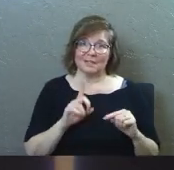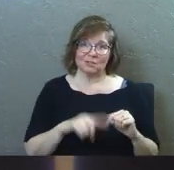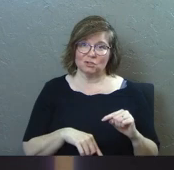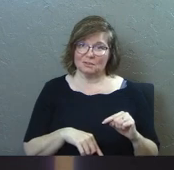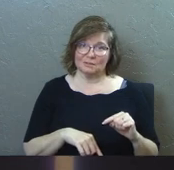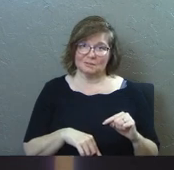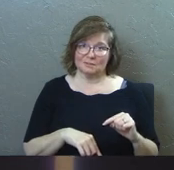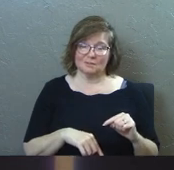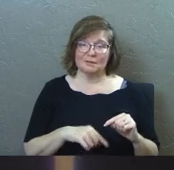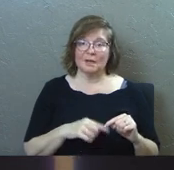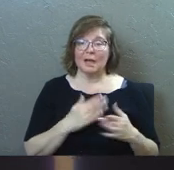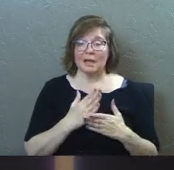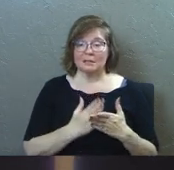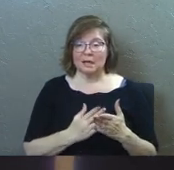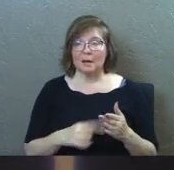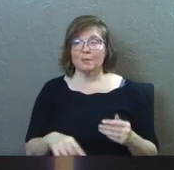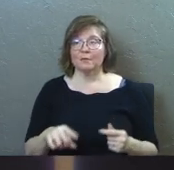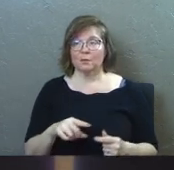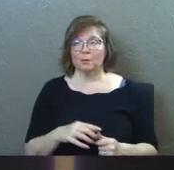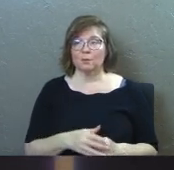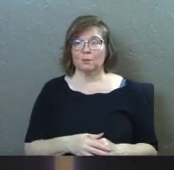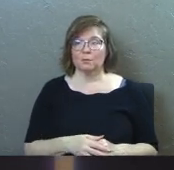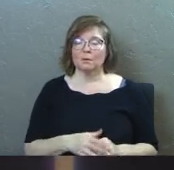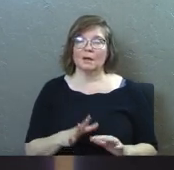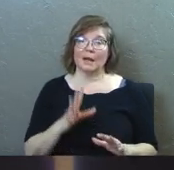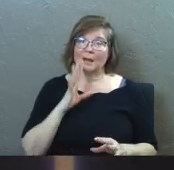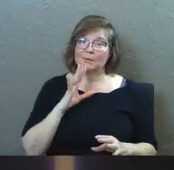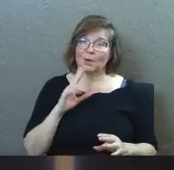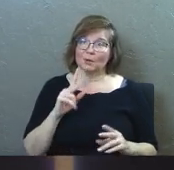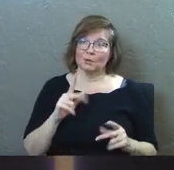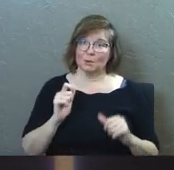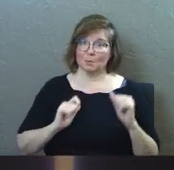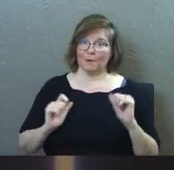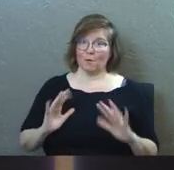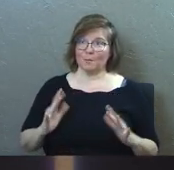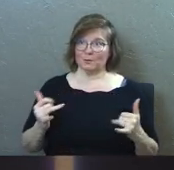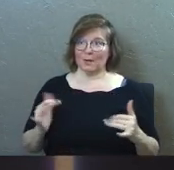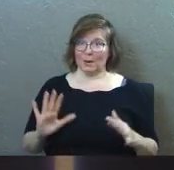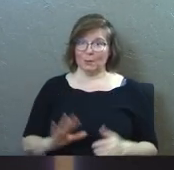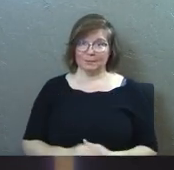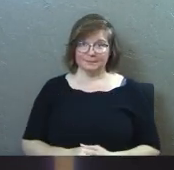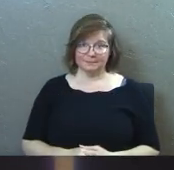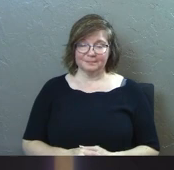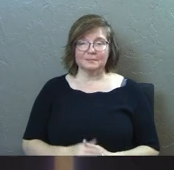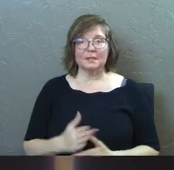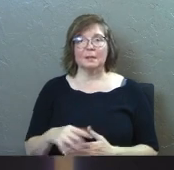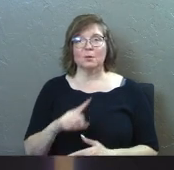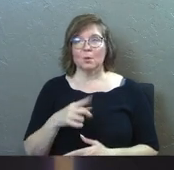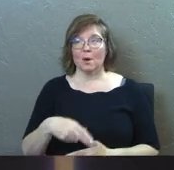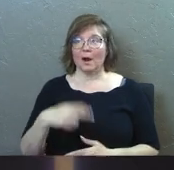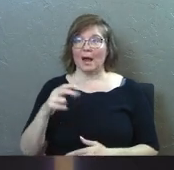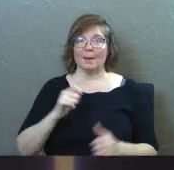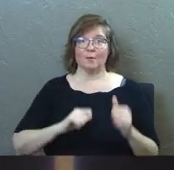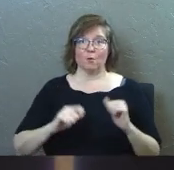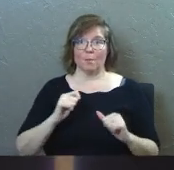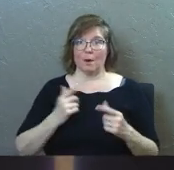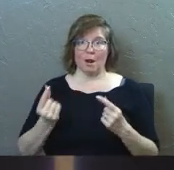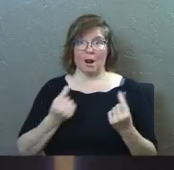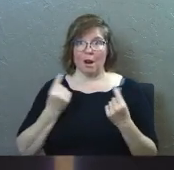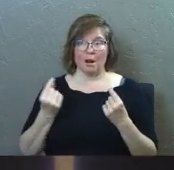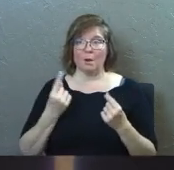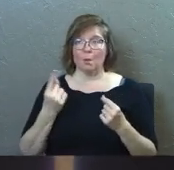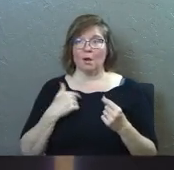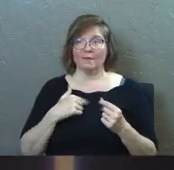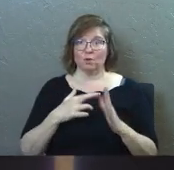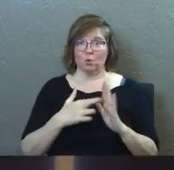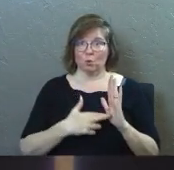conversation. And some of you, or I'm talking to the performers right now. Some of you are high performers, and one